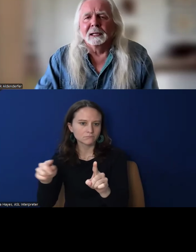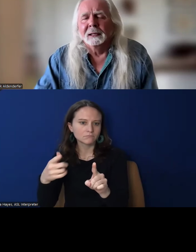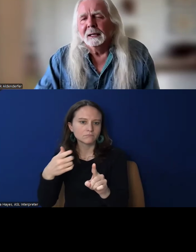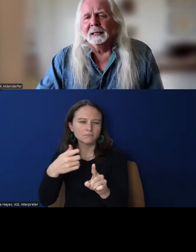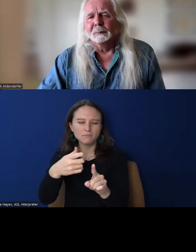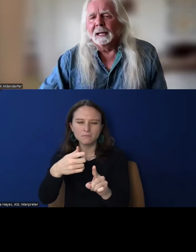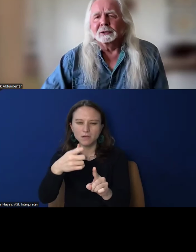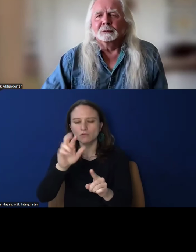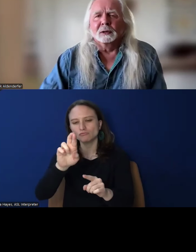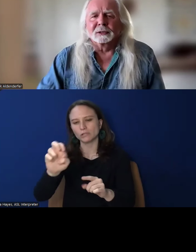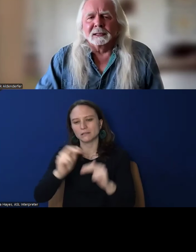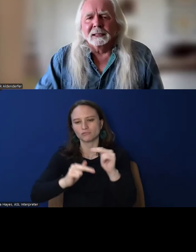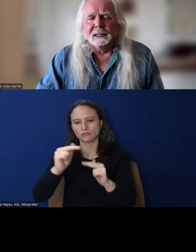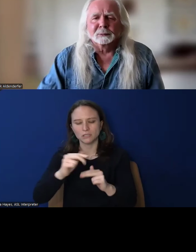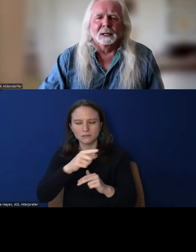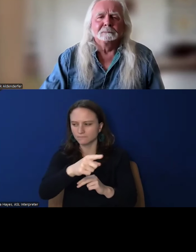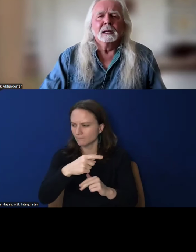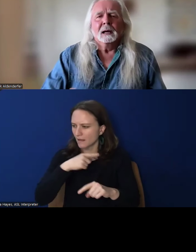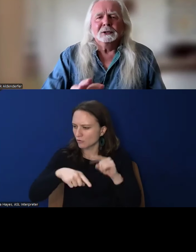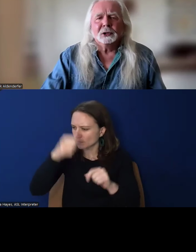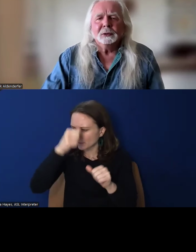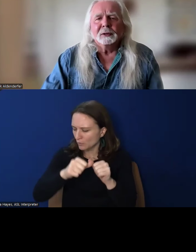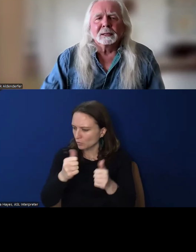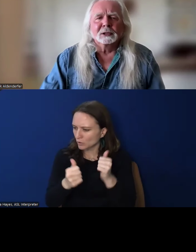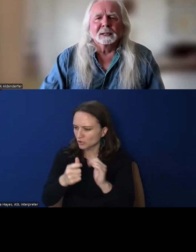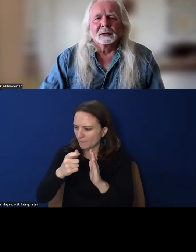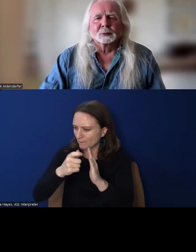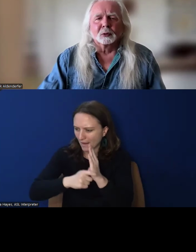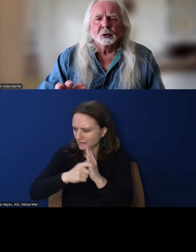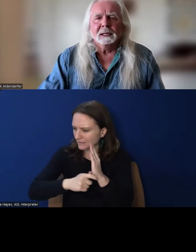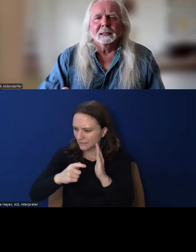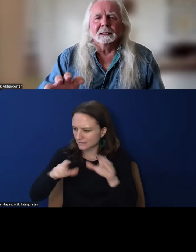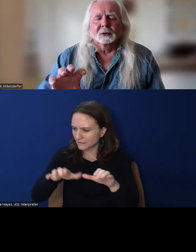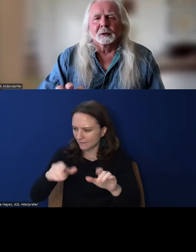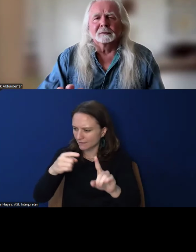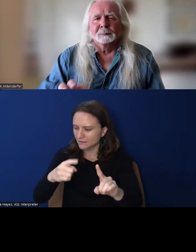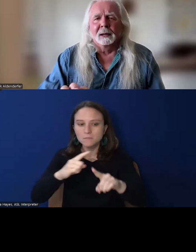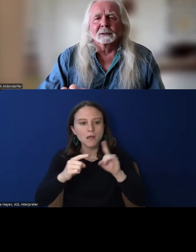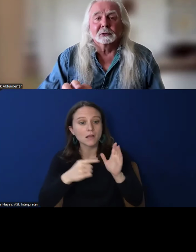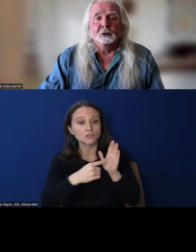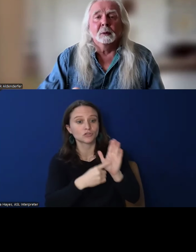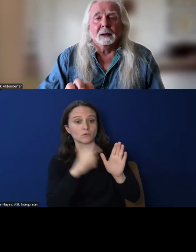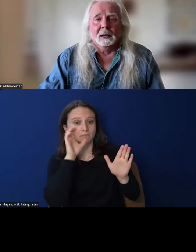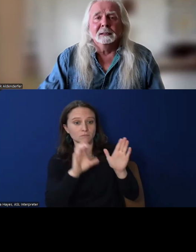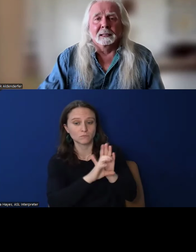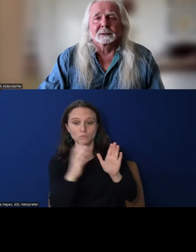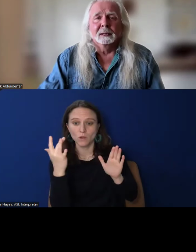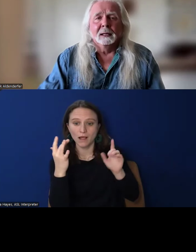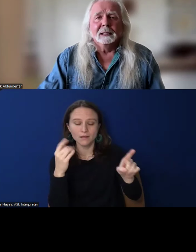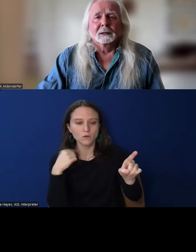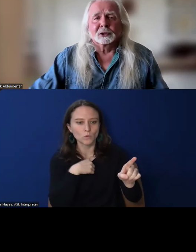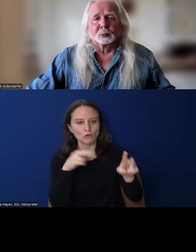where the magazine was that did this, but I show you this image because we're looking at the Lord of Sipan's tomb